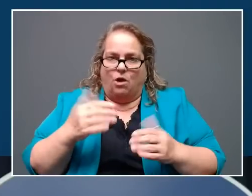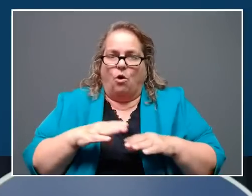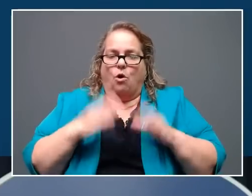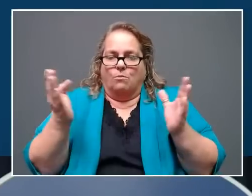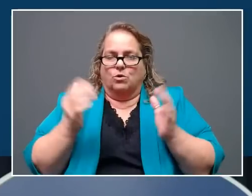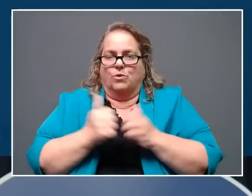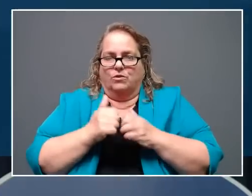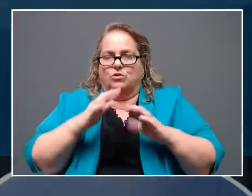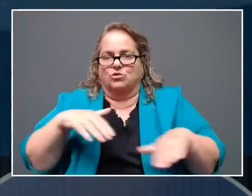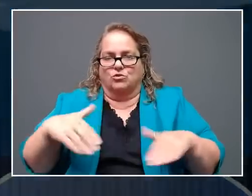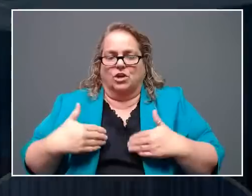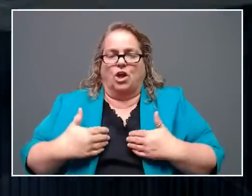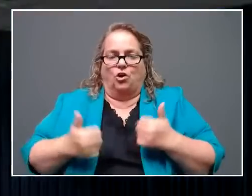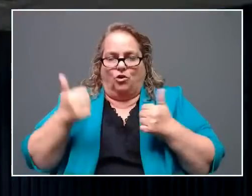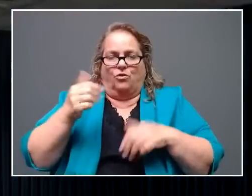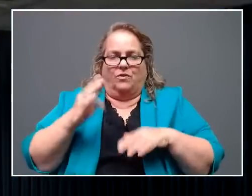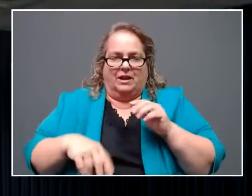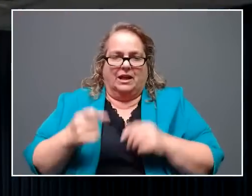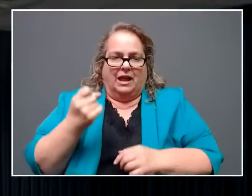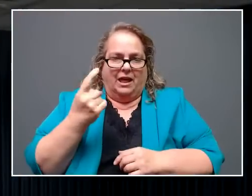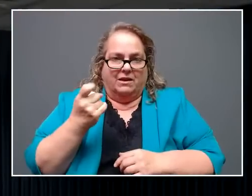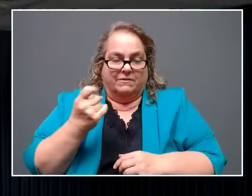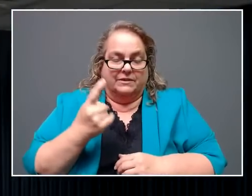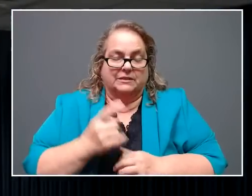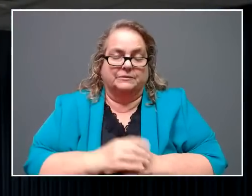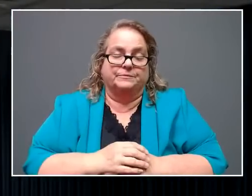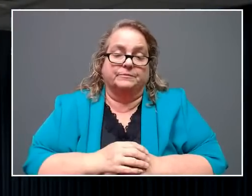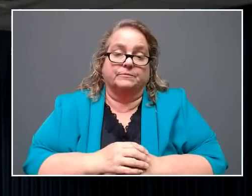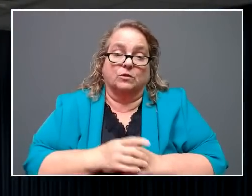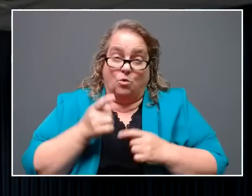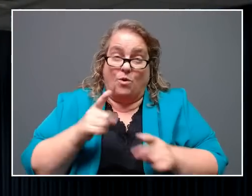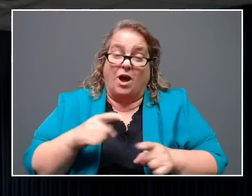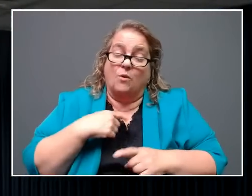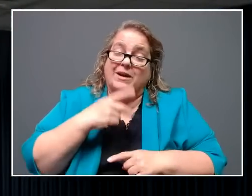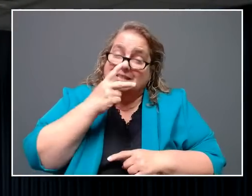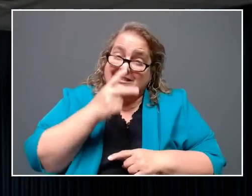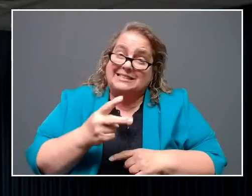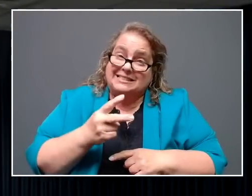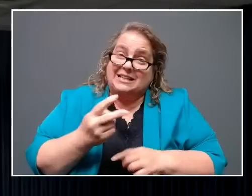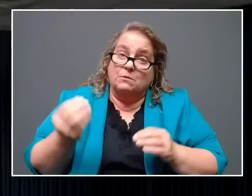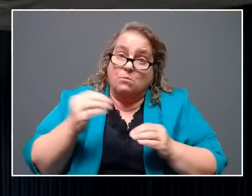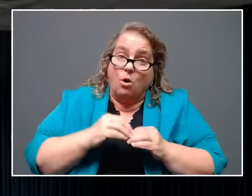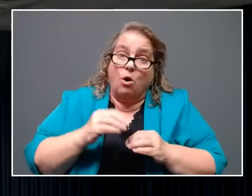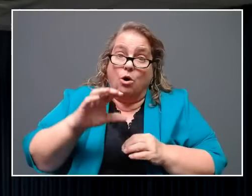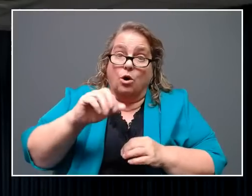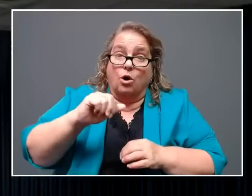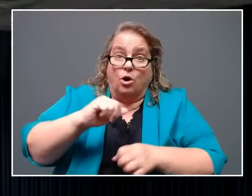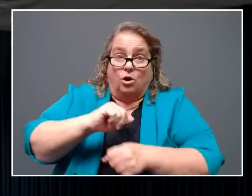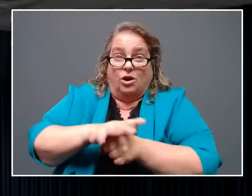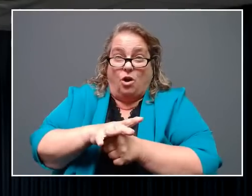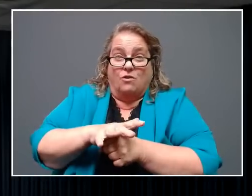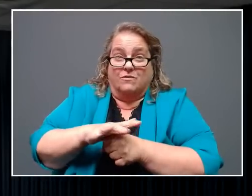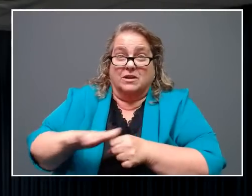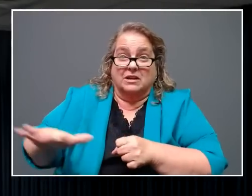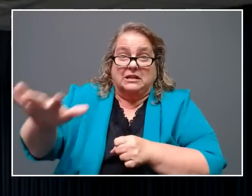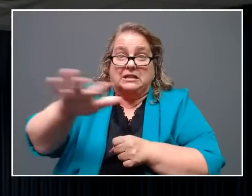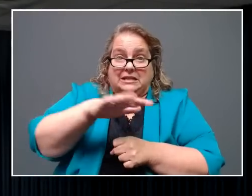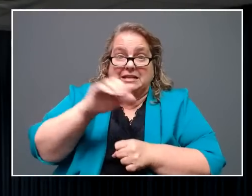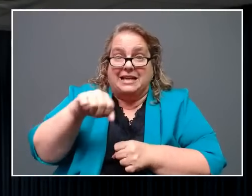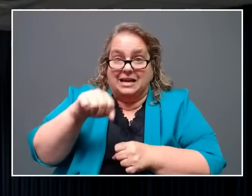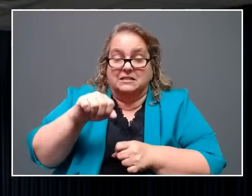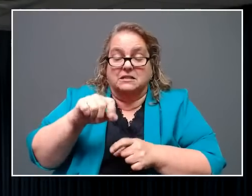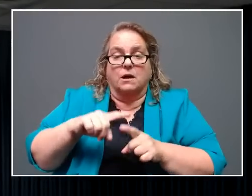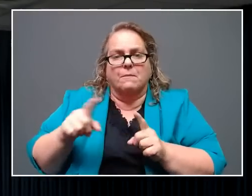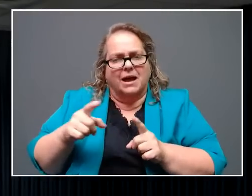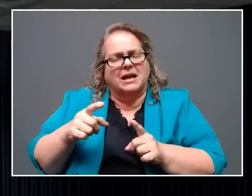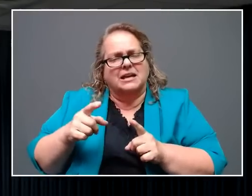younger than 11. So while we do see, some more COVID out there, we also see just a little bit of an uptick